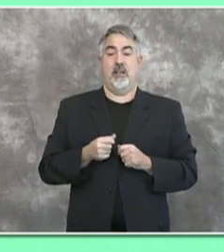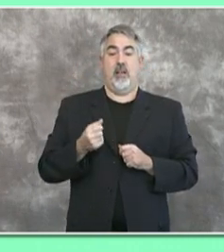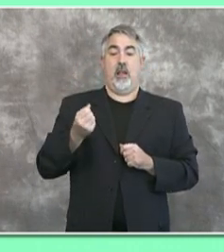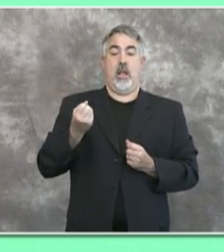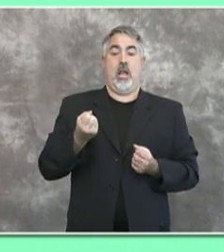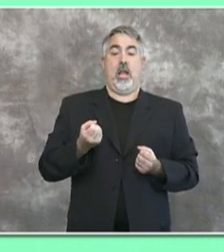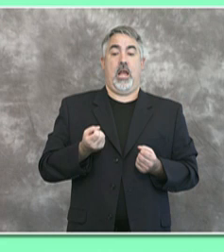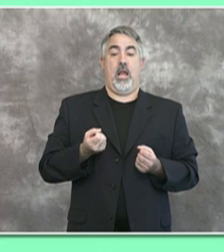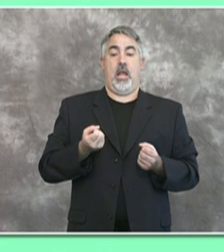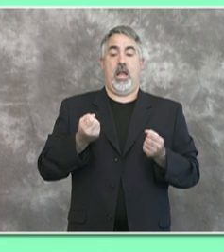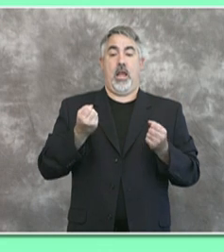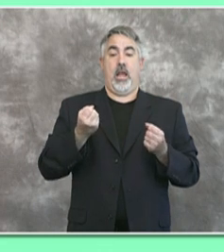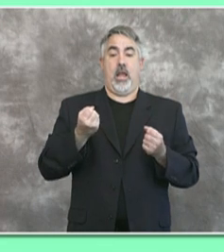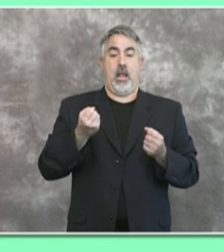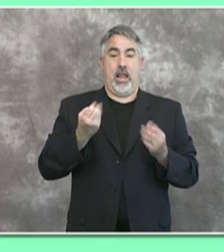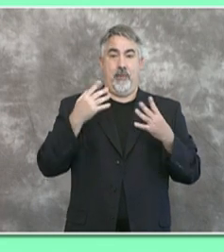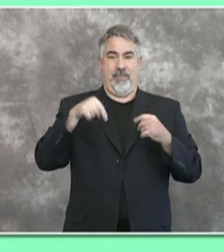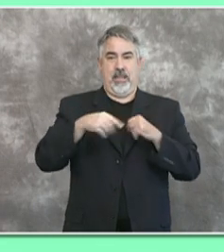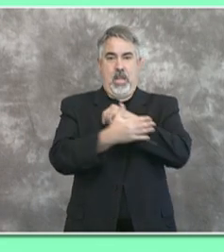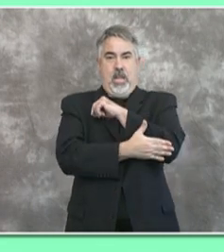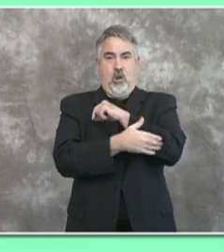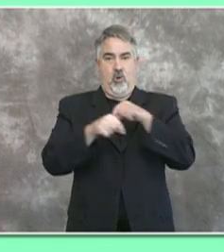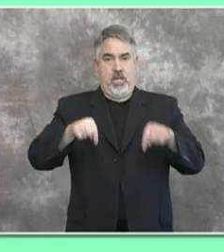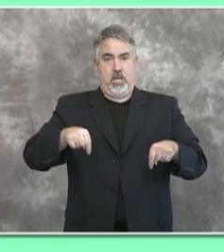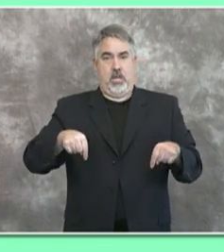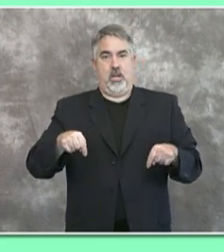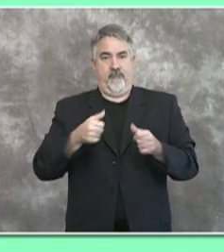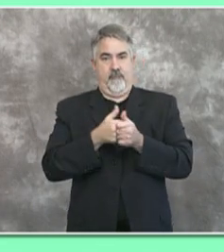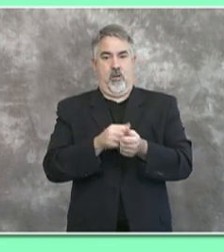county. The orange